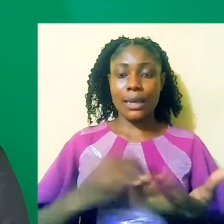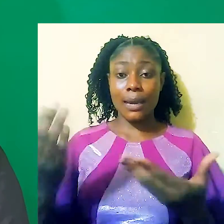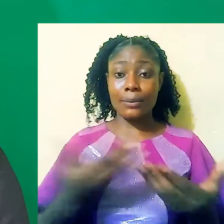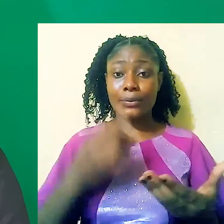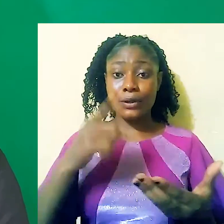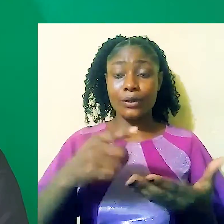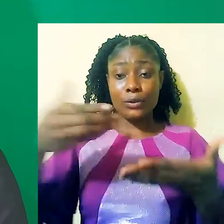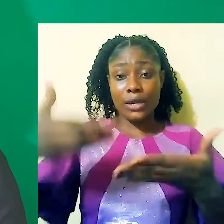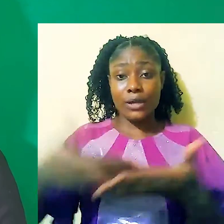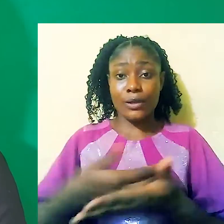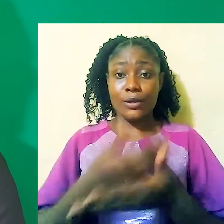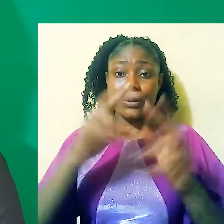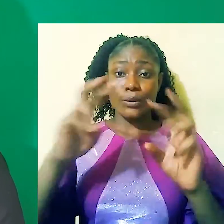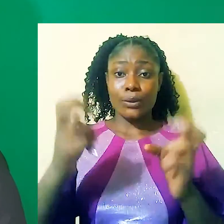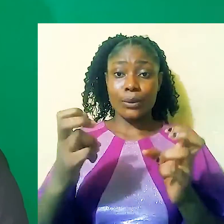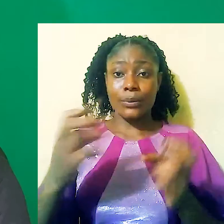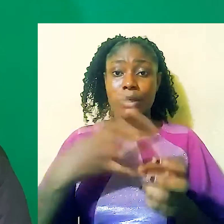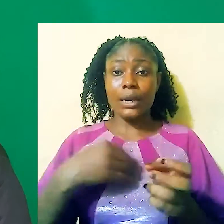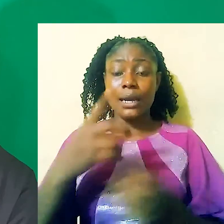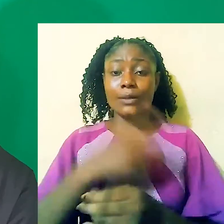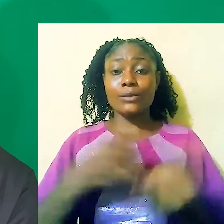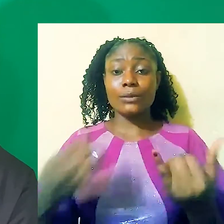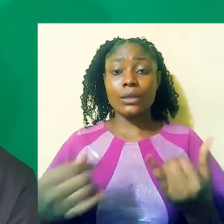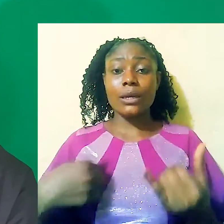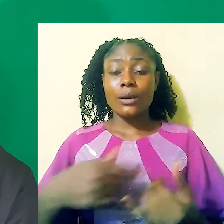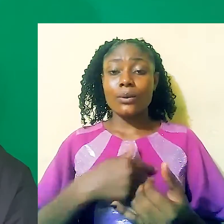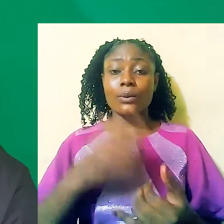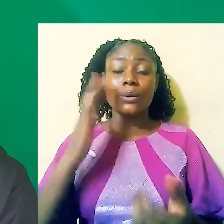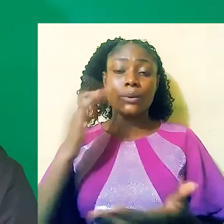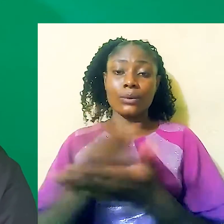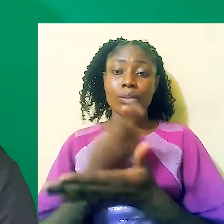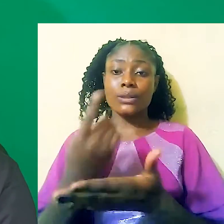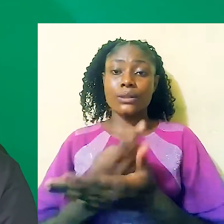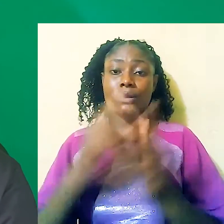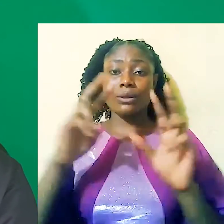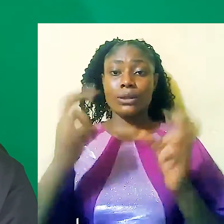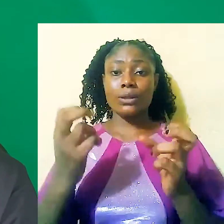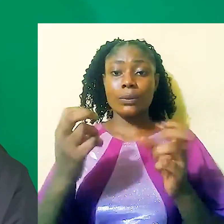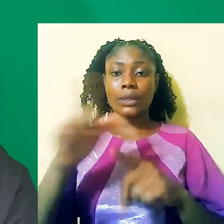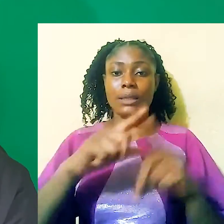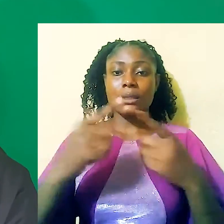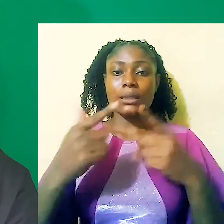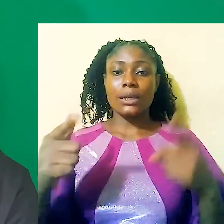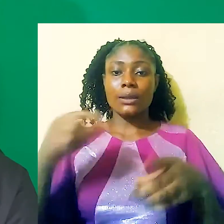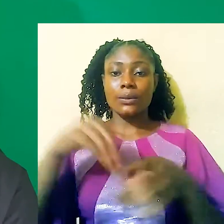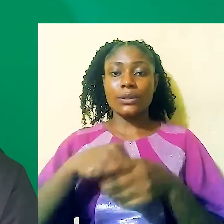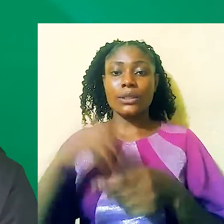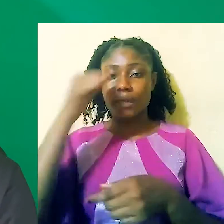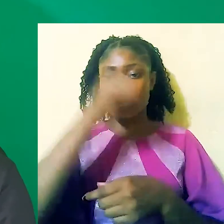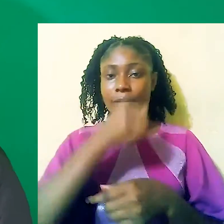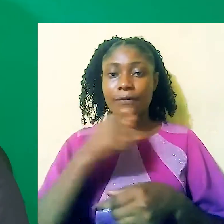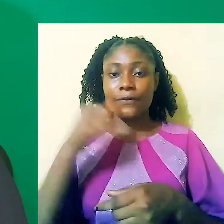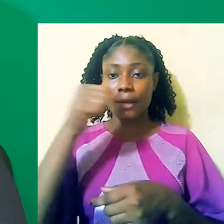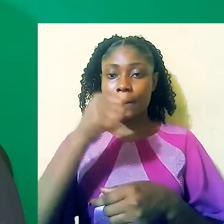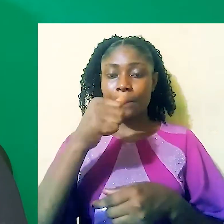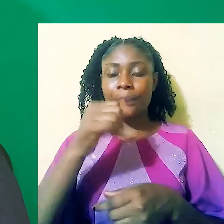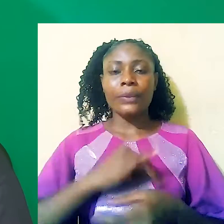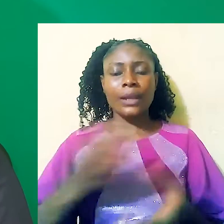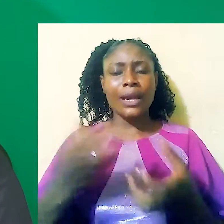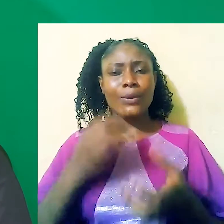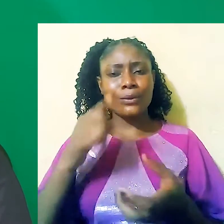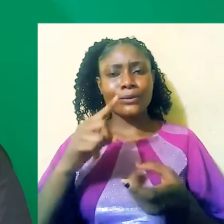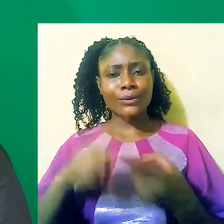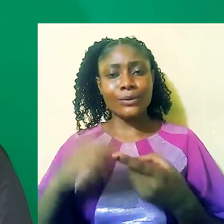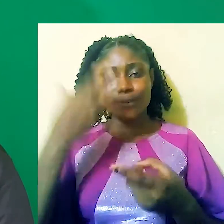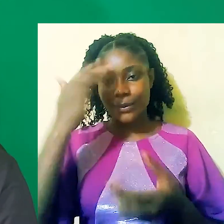All right, today I bring you a new topic, and today we'll be discussing the topic sign languages in